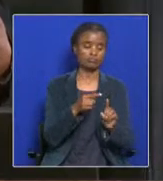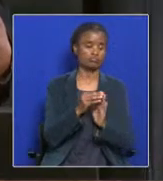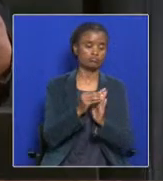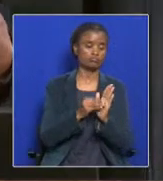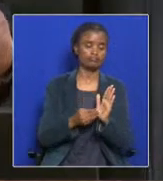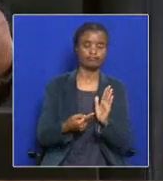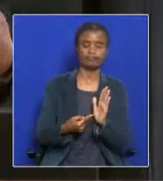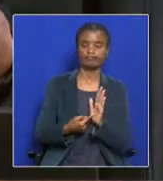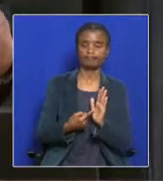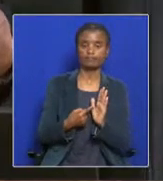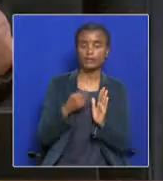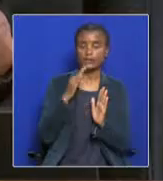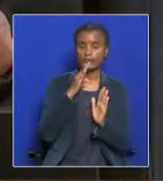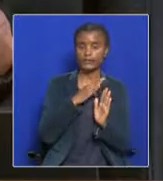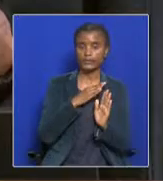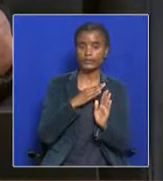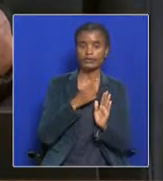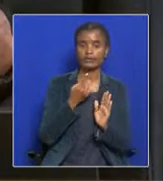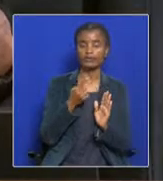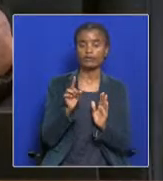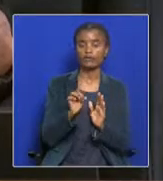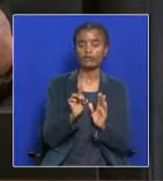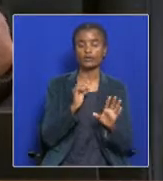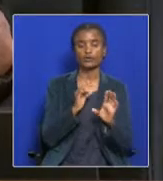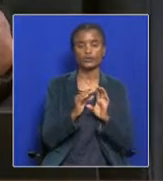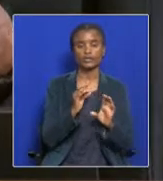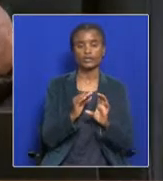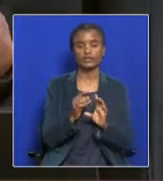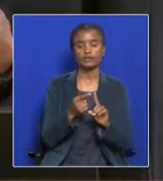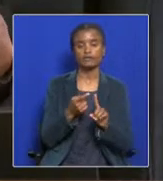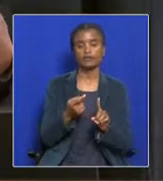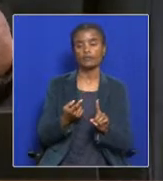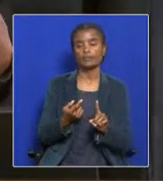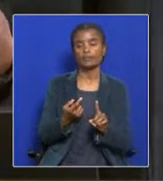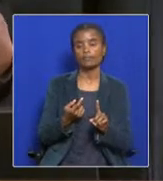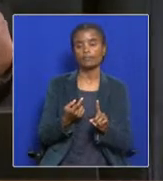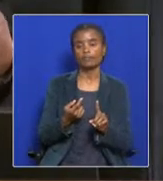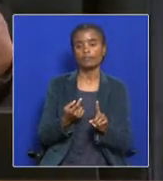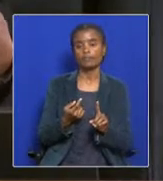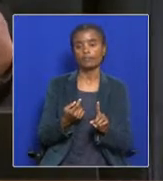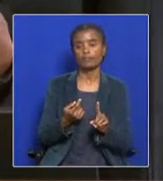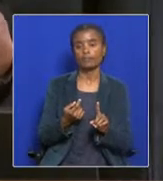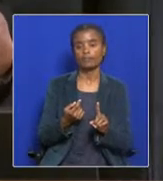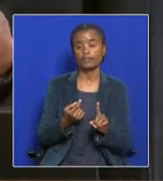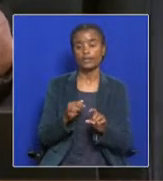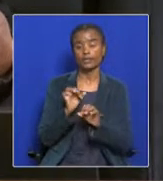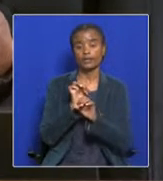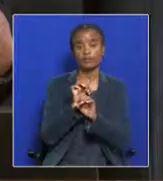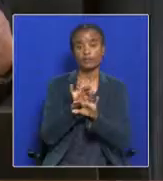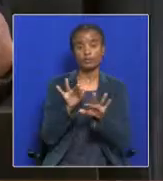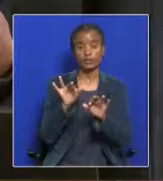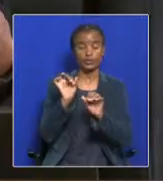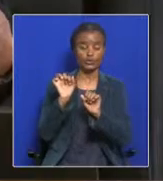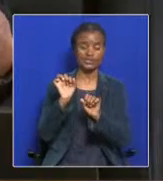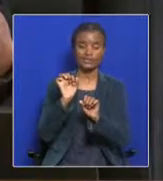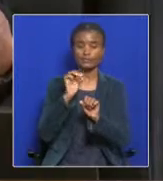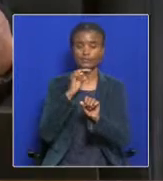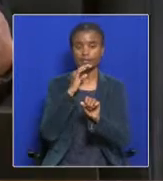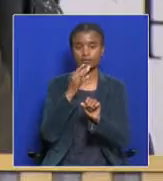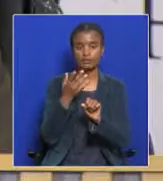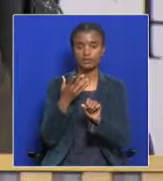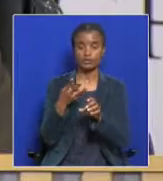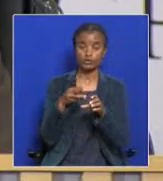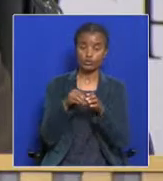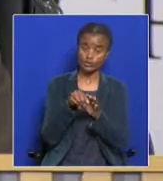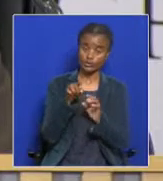of any communication from your people, and when I say your people, including you,